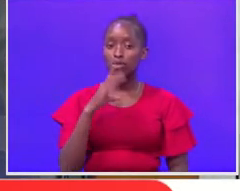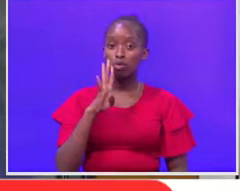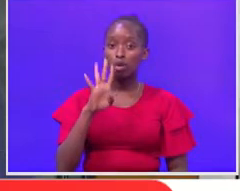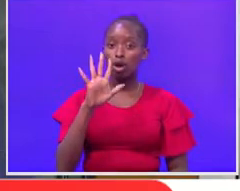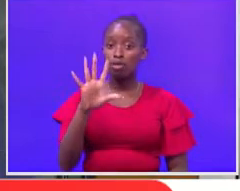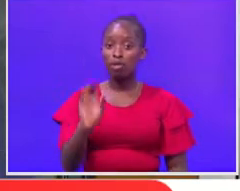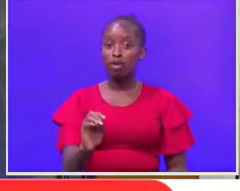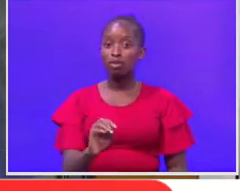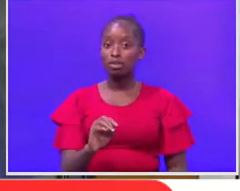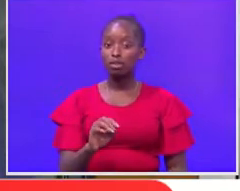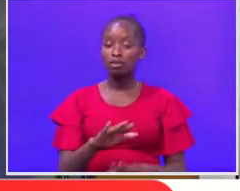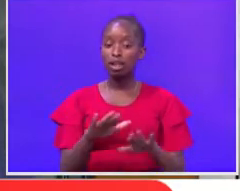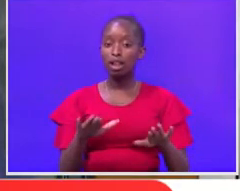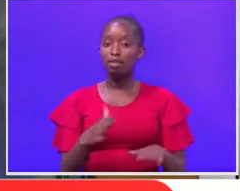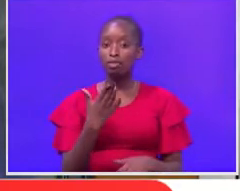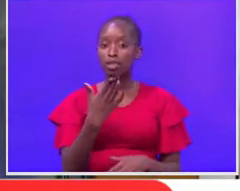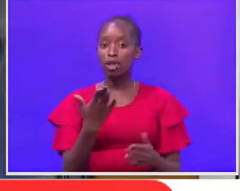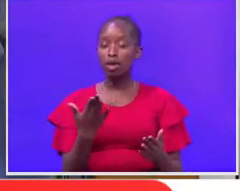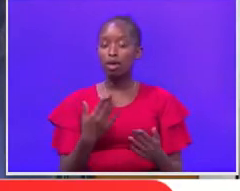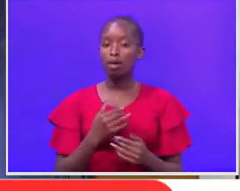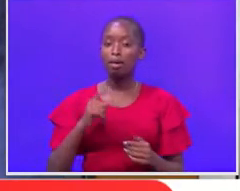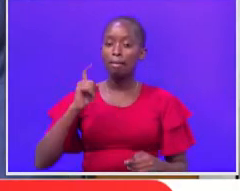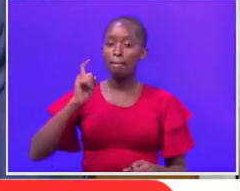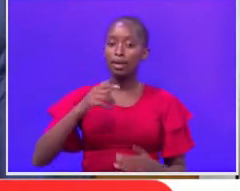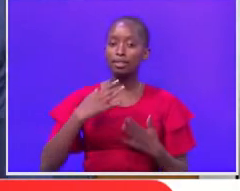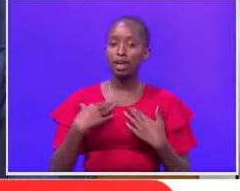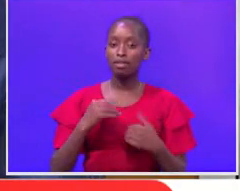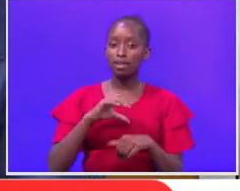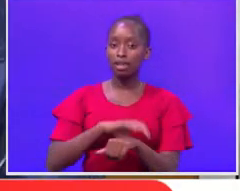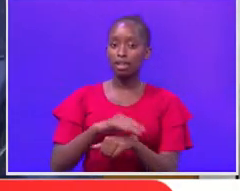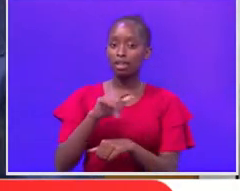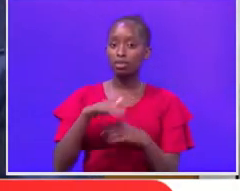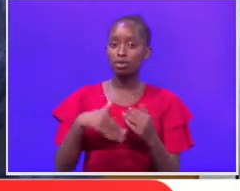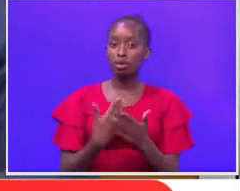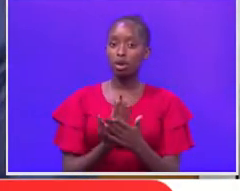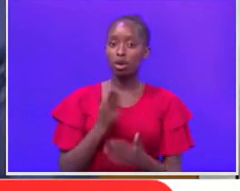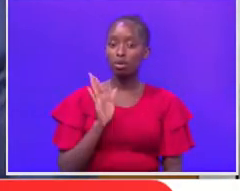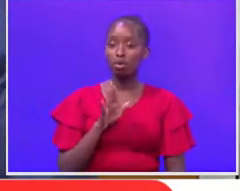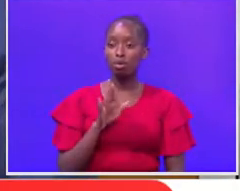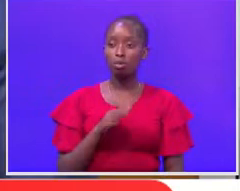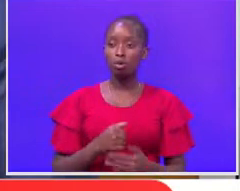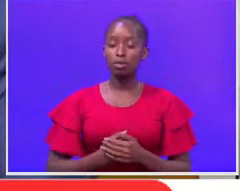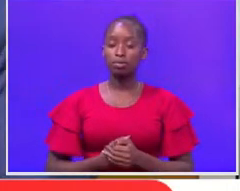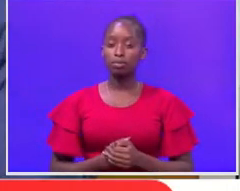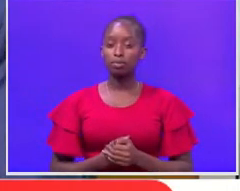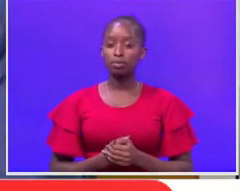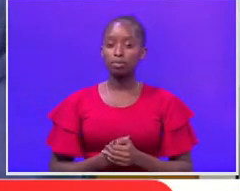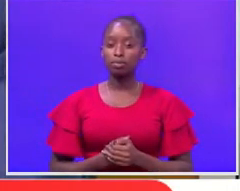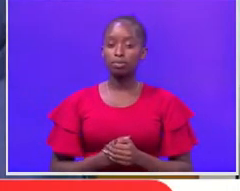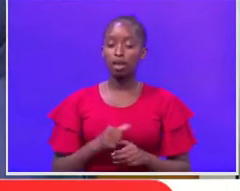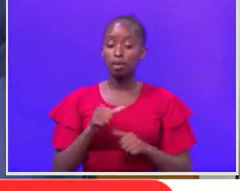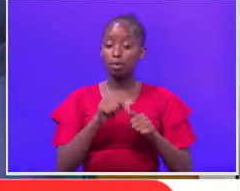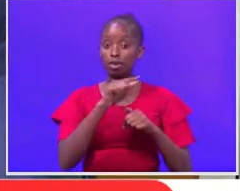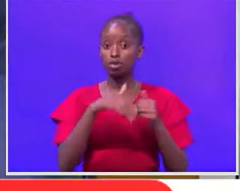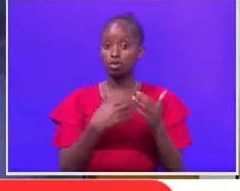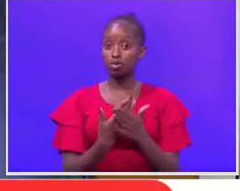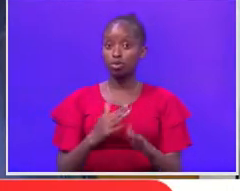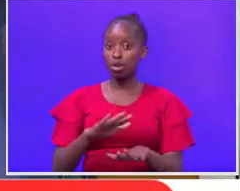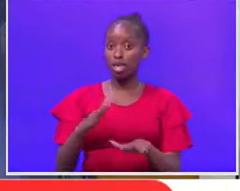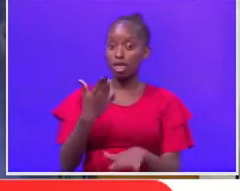1,450 ward levels where we have to get women elected to represent those areas.